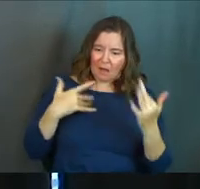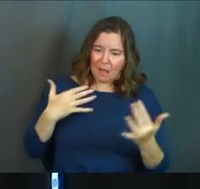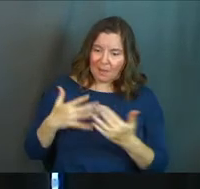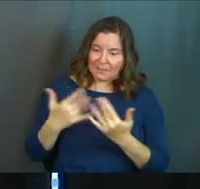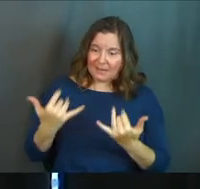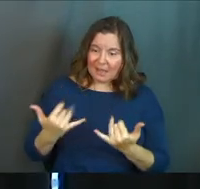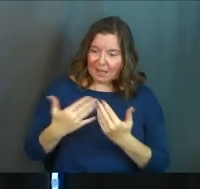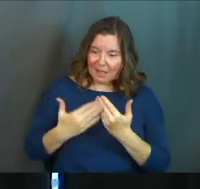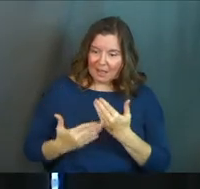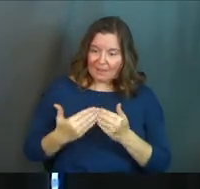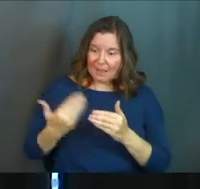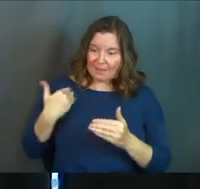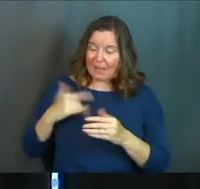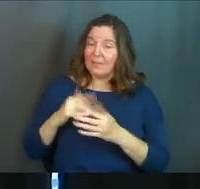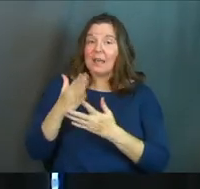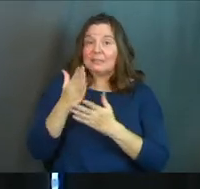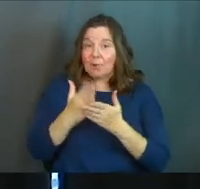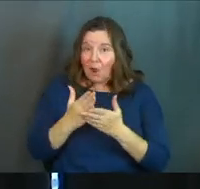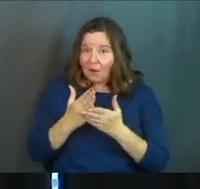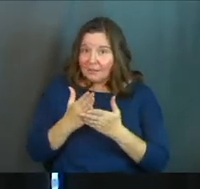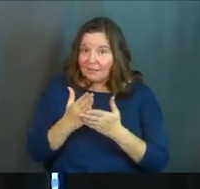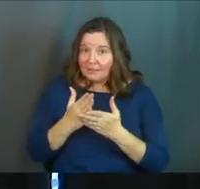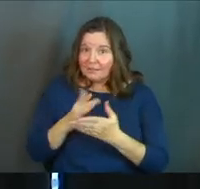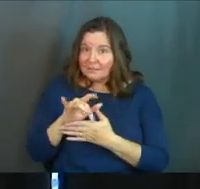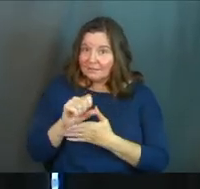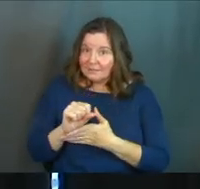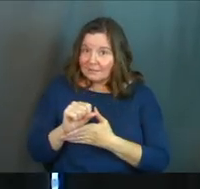up until this point, my past. And that's part of it.